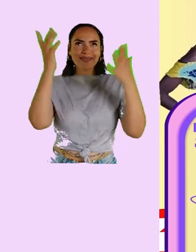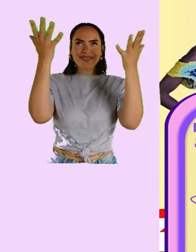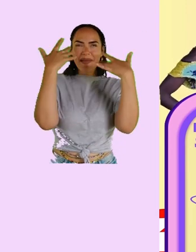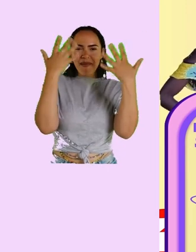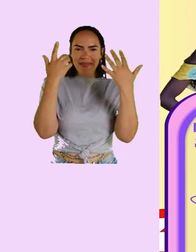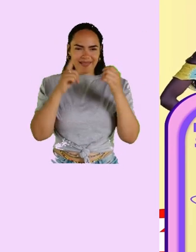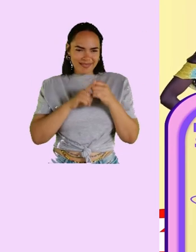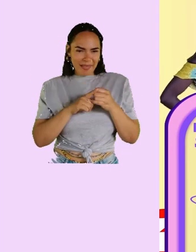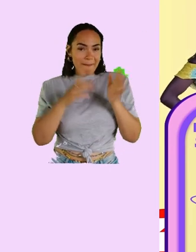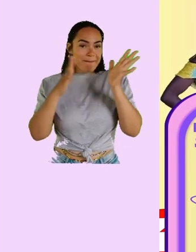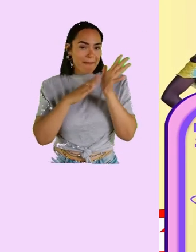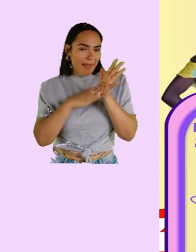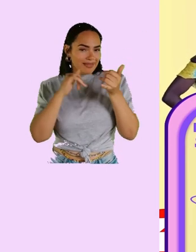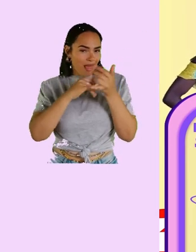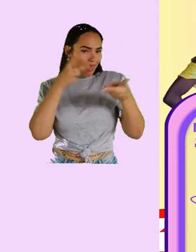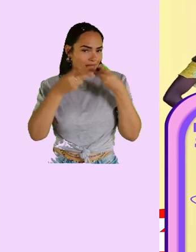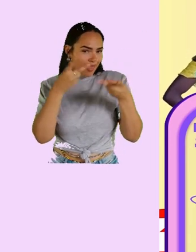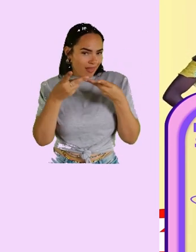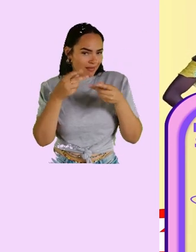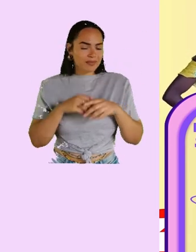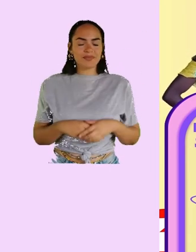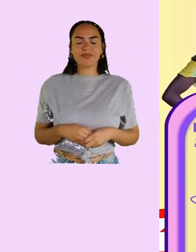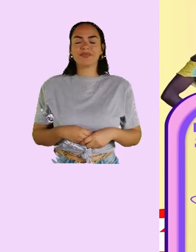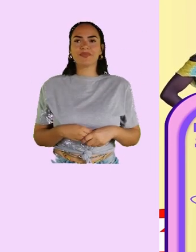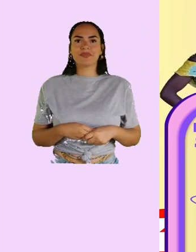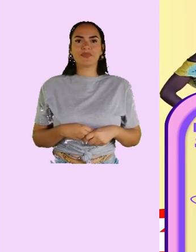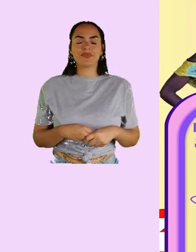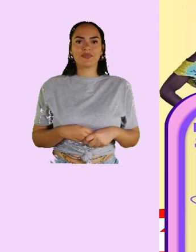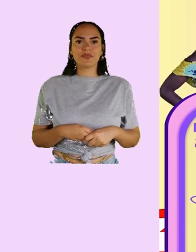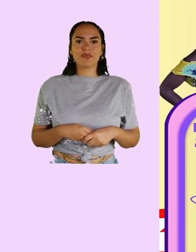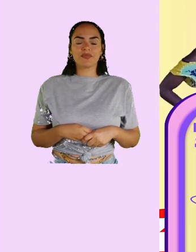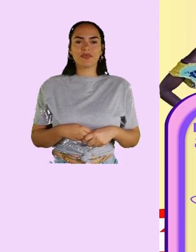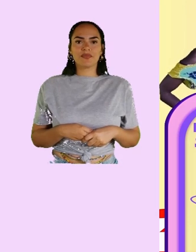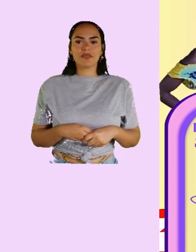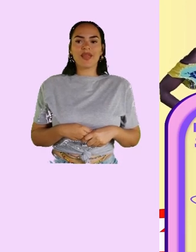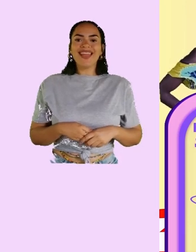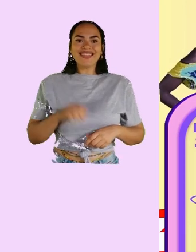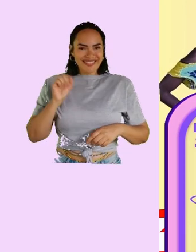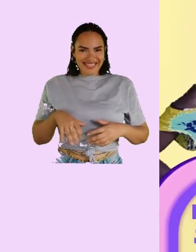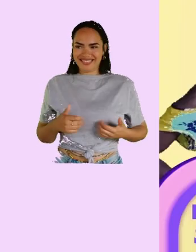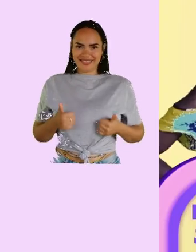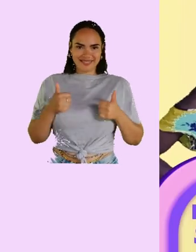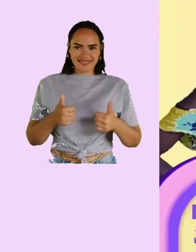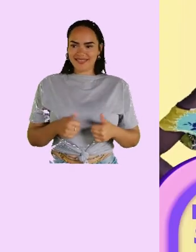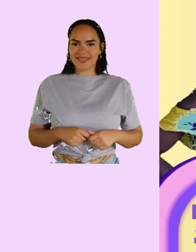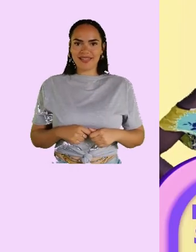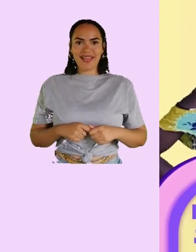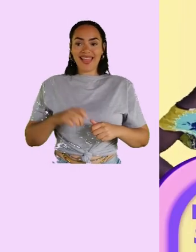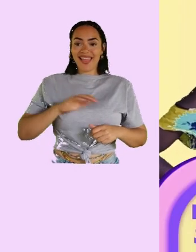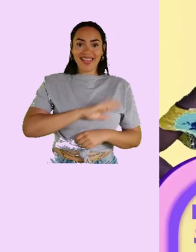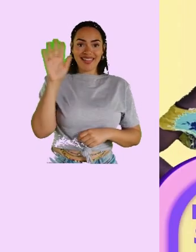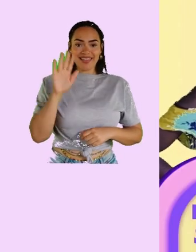my universe. I bet you do. Next player, please introduce yourself. Yes, I will. Hi